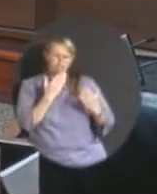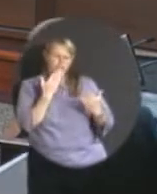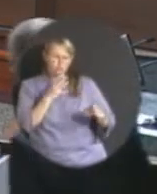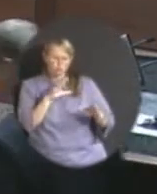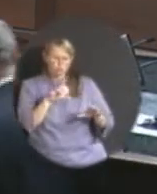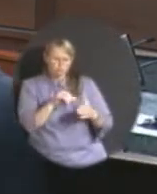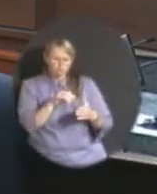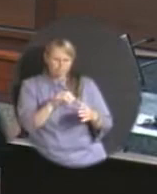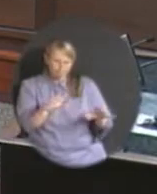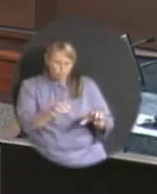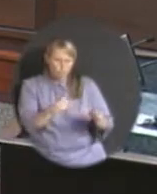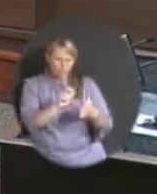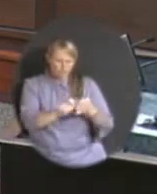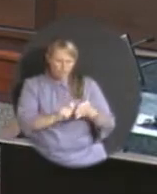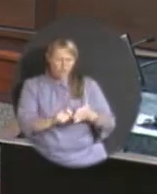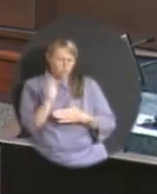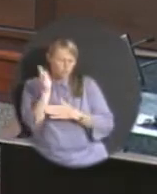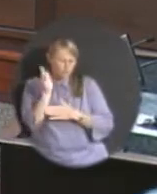for us.